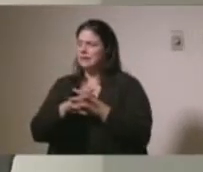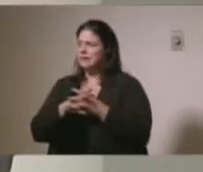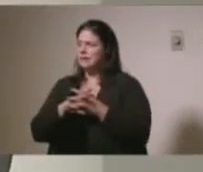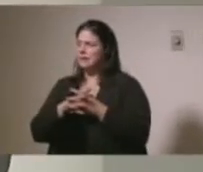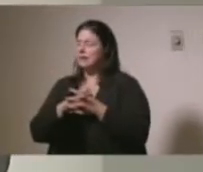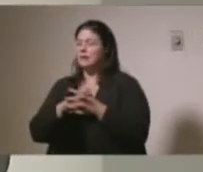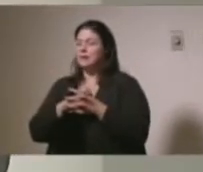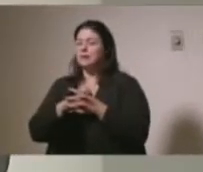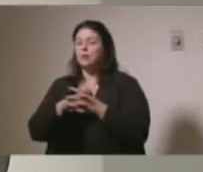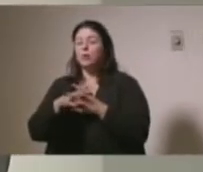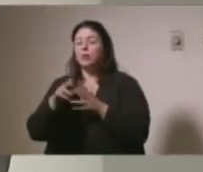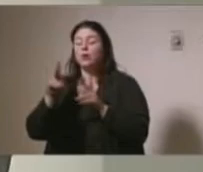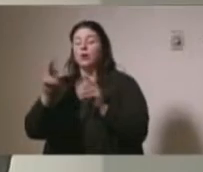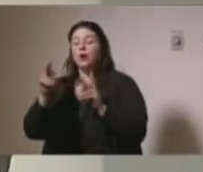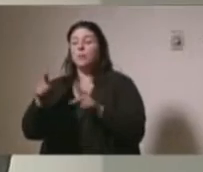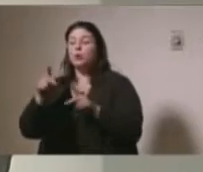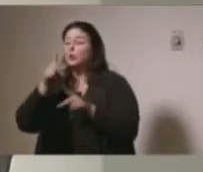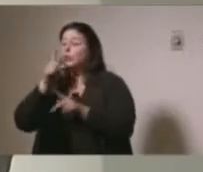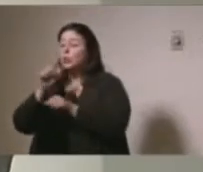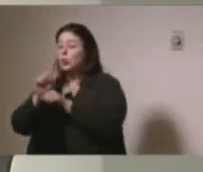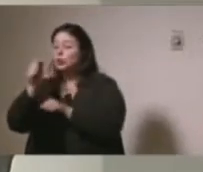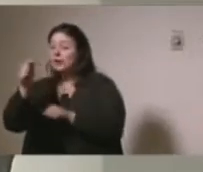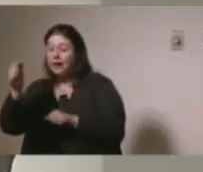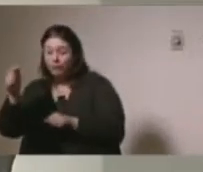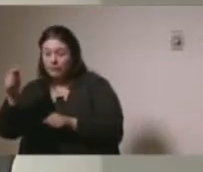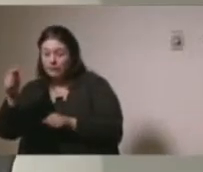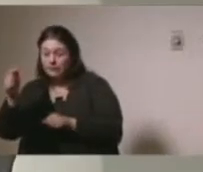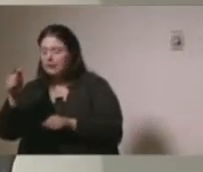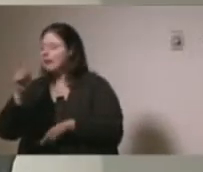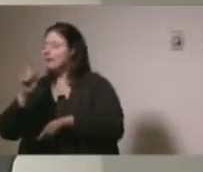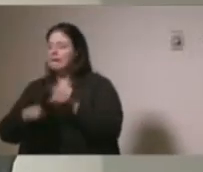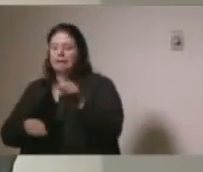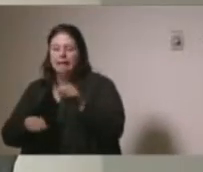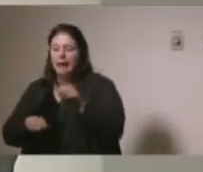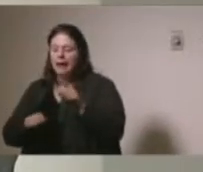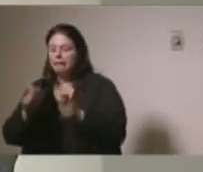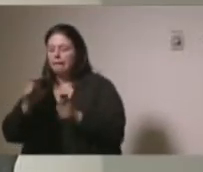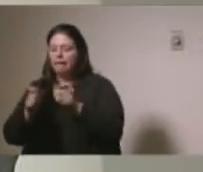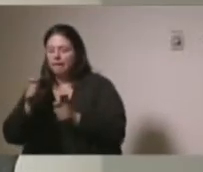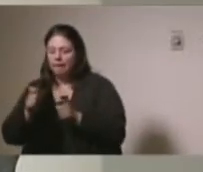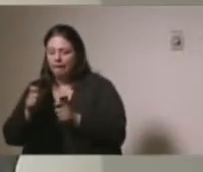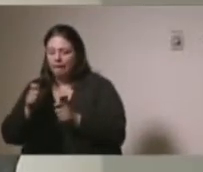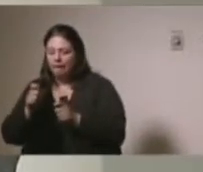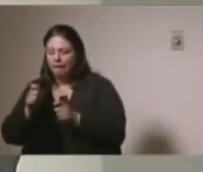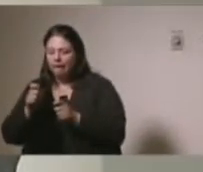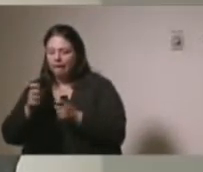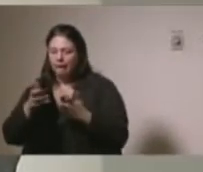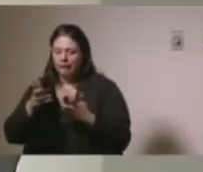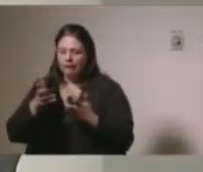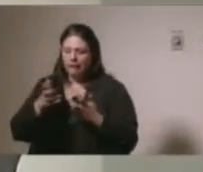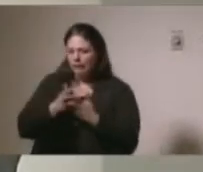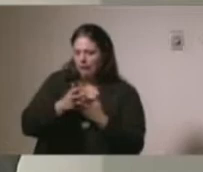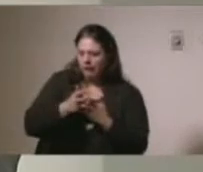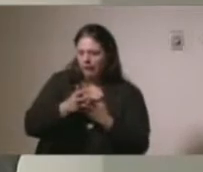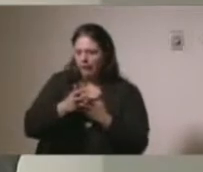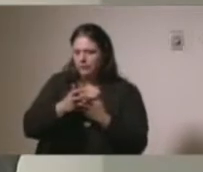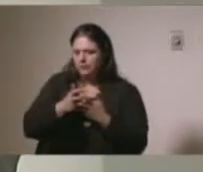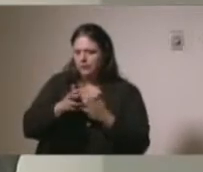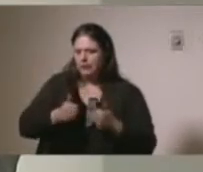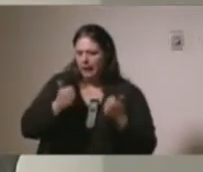a bureaucrat that can't adapt to the sexy role of salesperson banker. Do you get